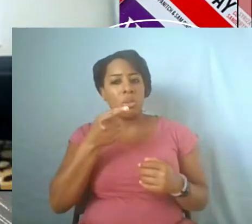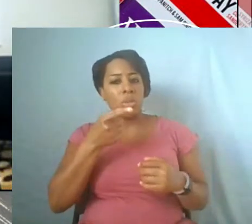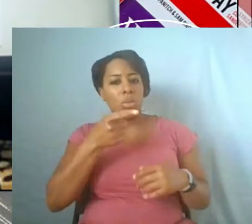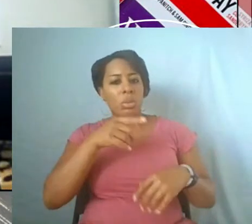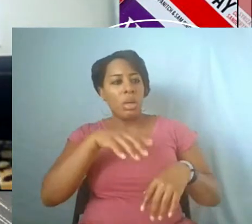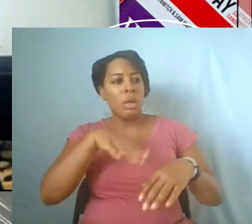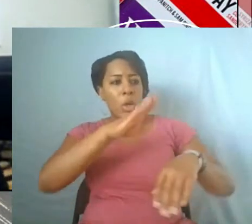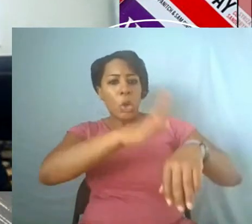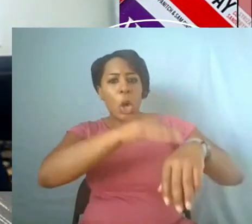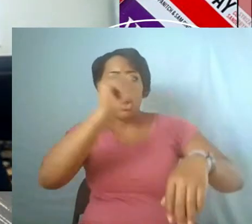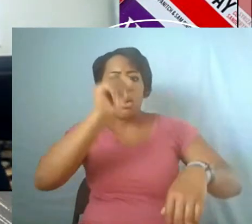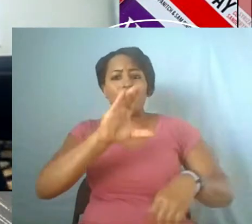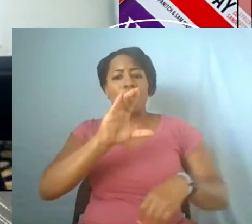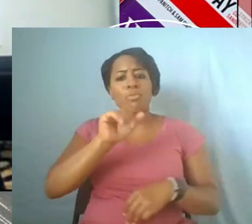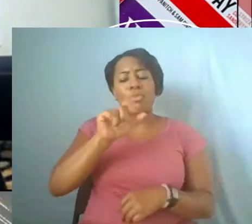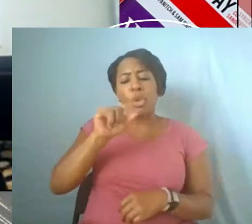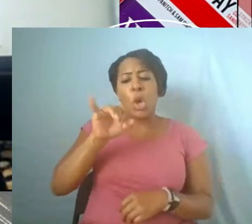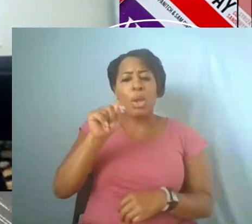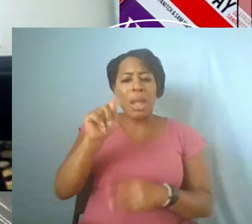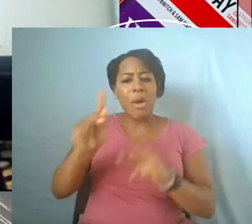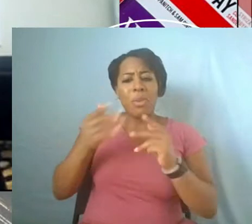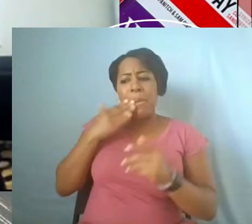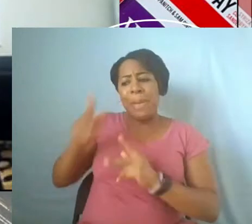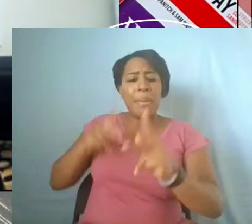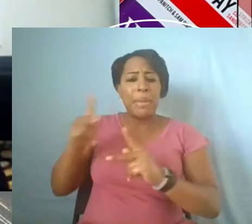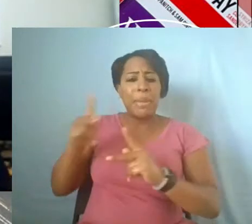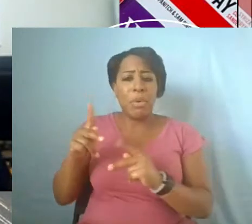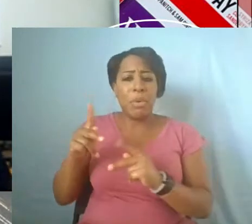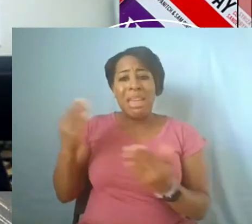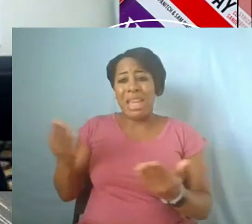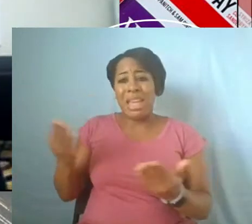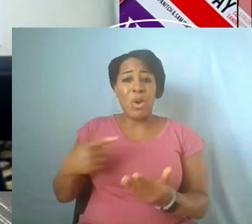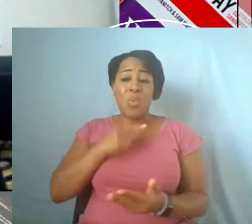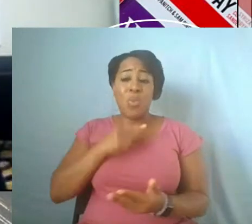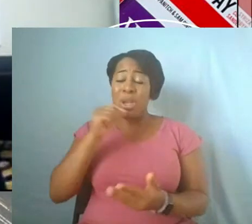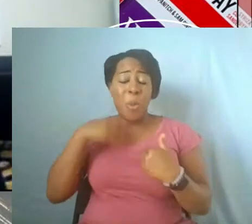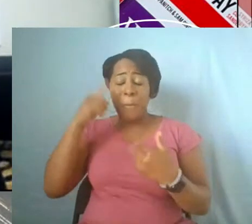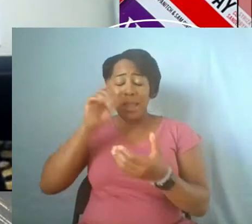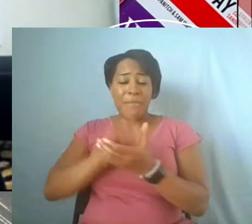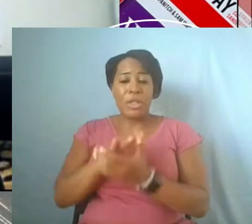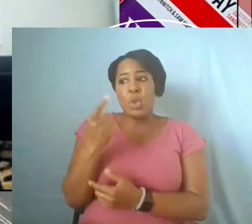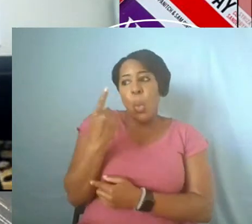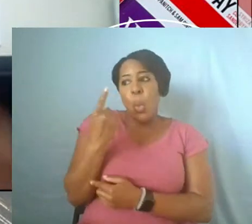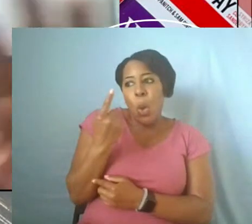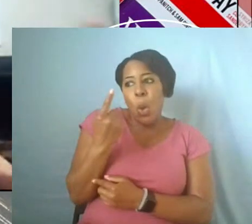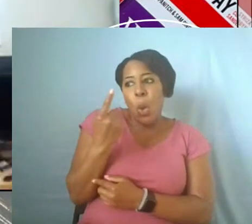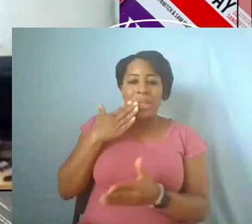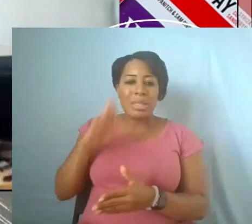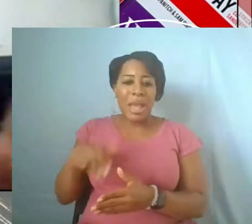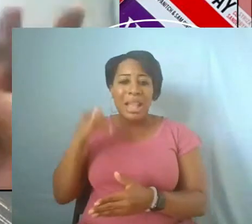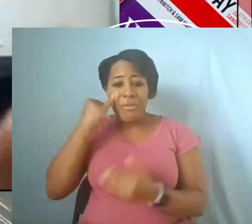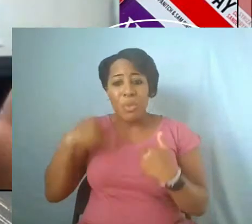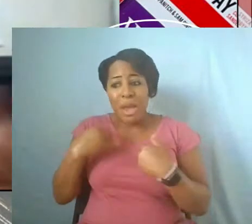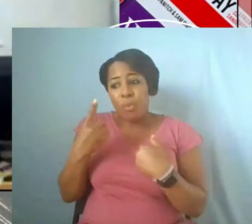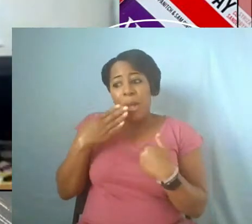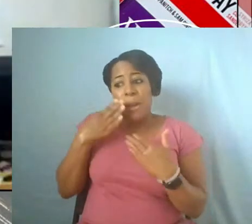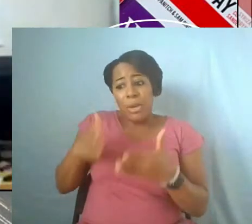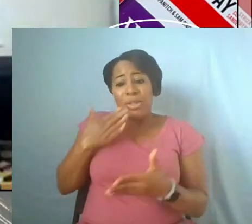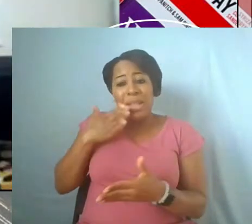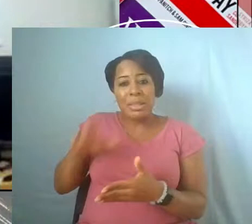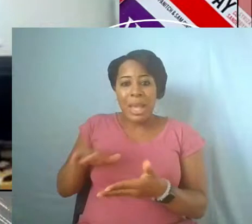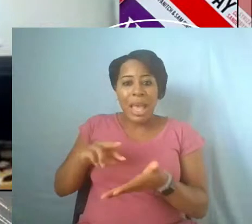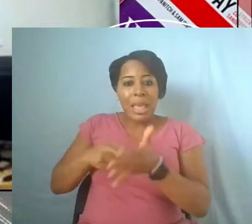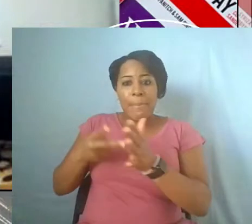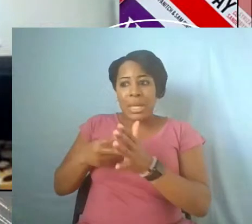don't believe there's just a few bad apples. And even if there was one, the whole cart has become somewhat rotten. So let's imagine that if you decide